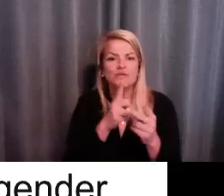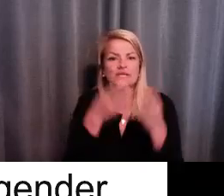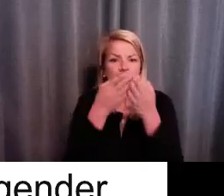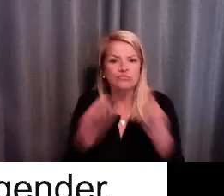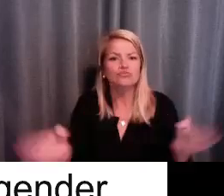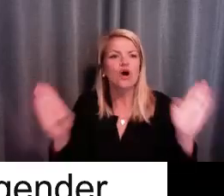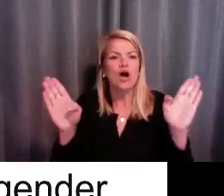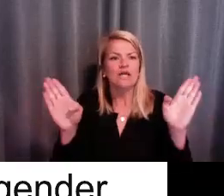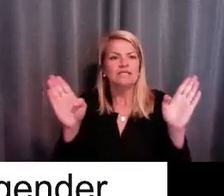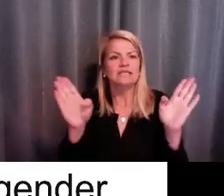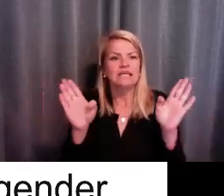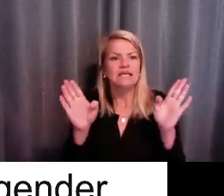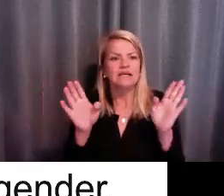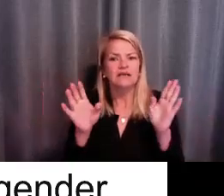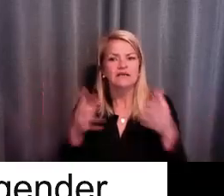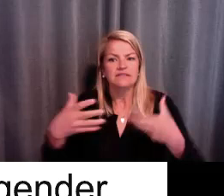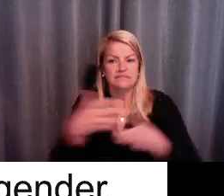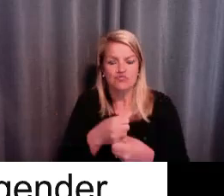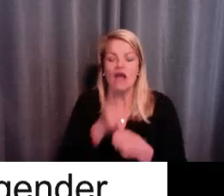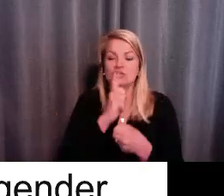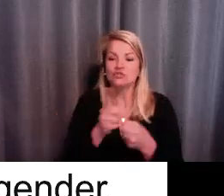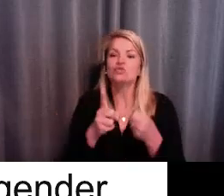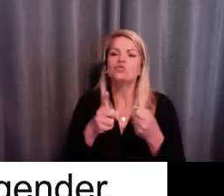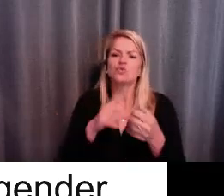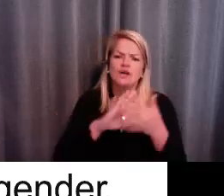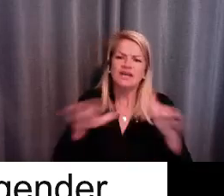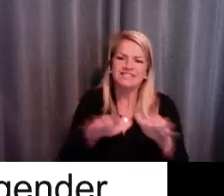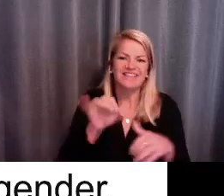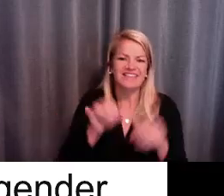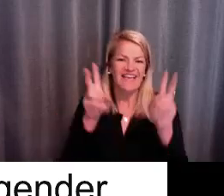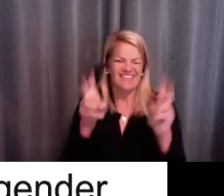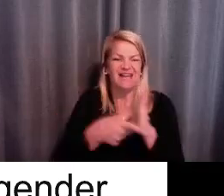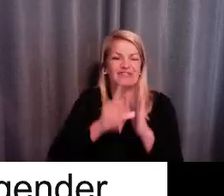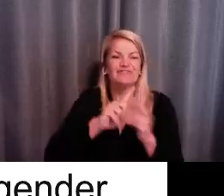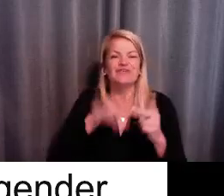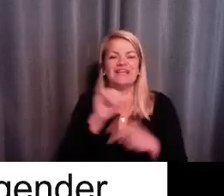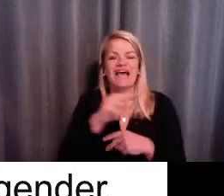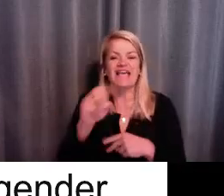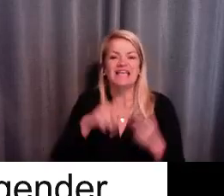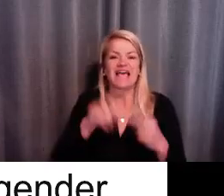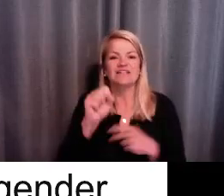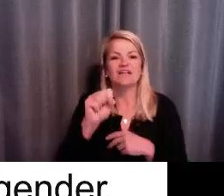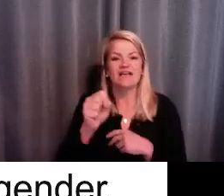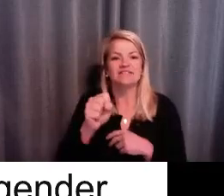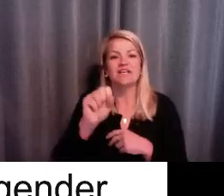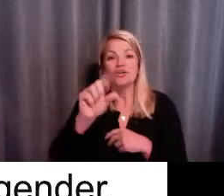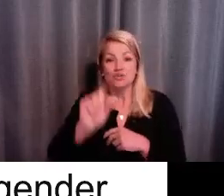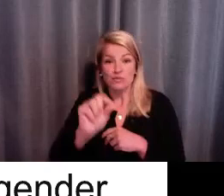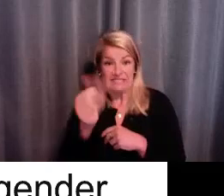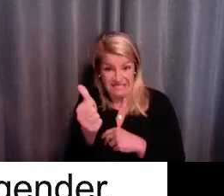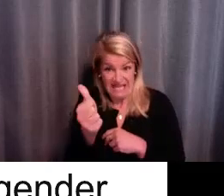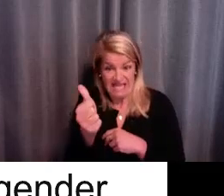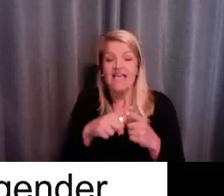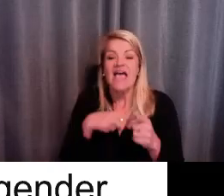are to conduct a thematic review of the INEE MS 2010 and